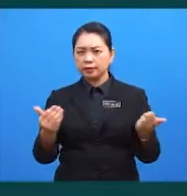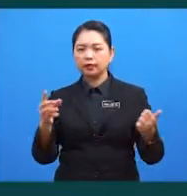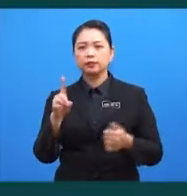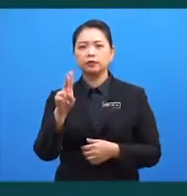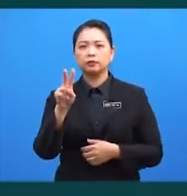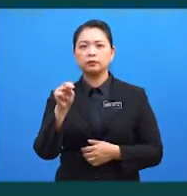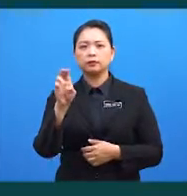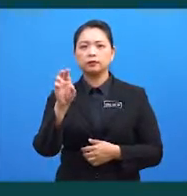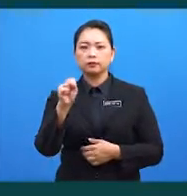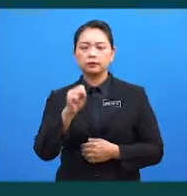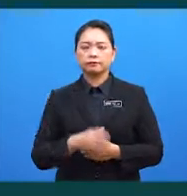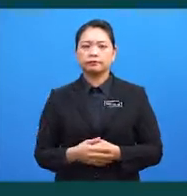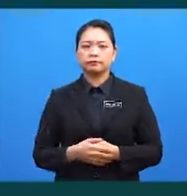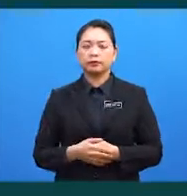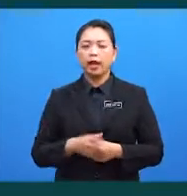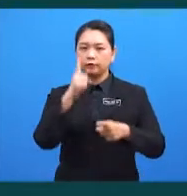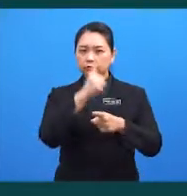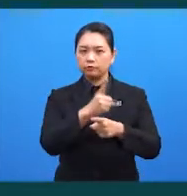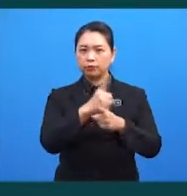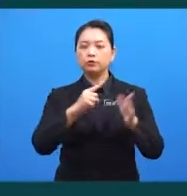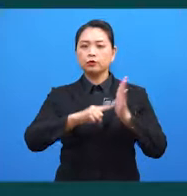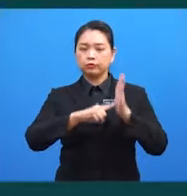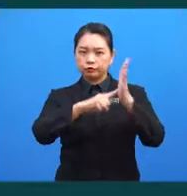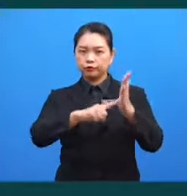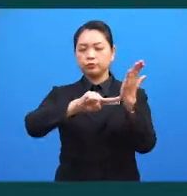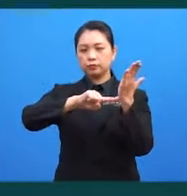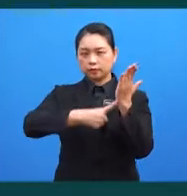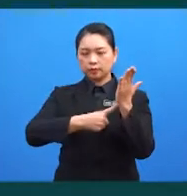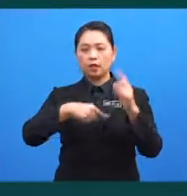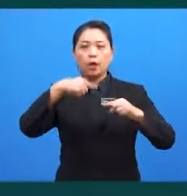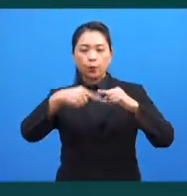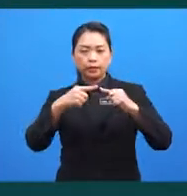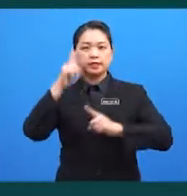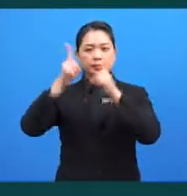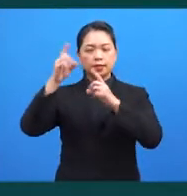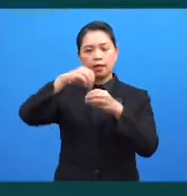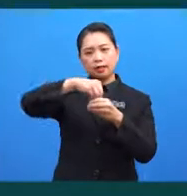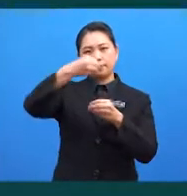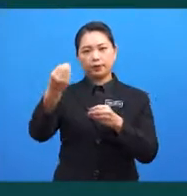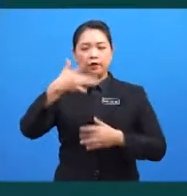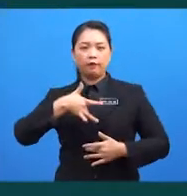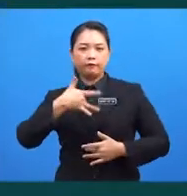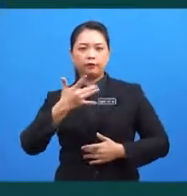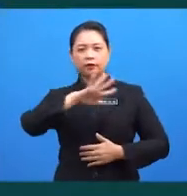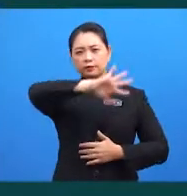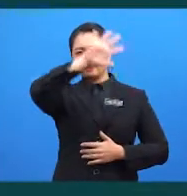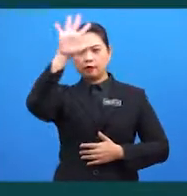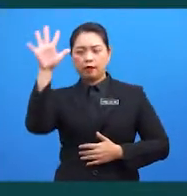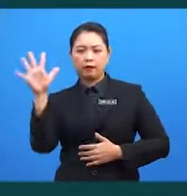in the desert. Then the real show started as the stars come out and fill the entire